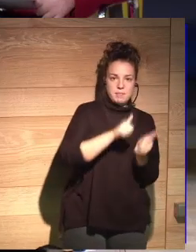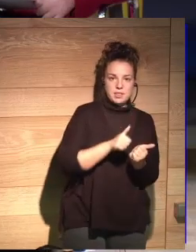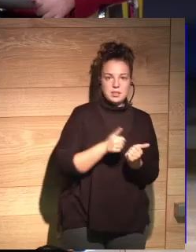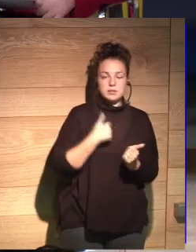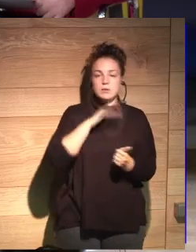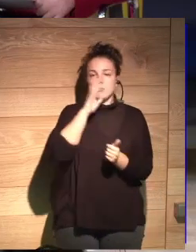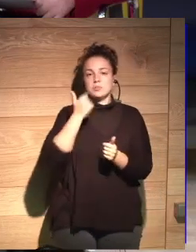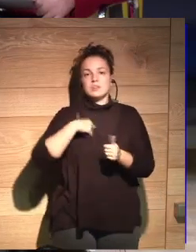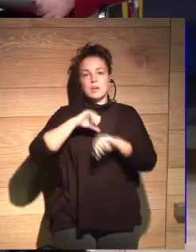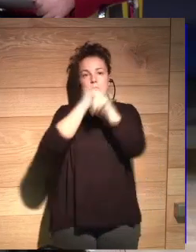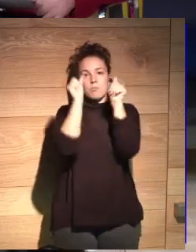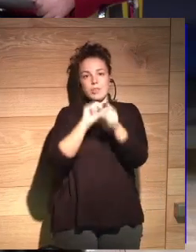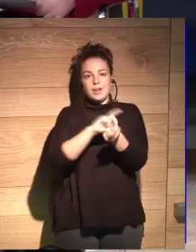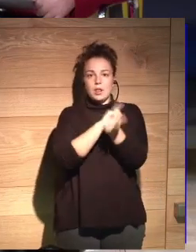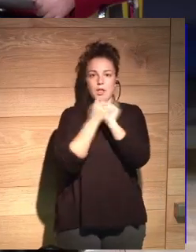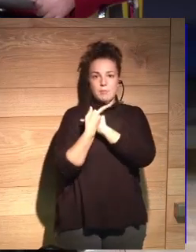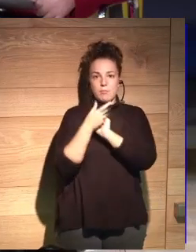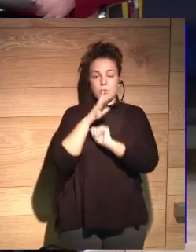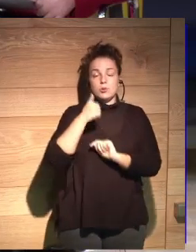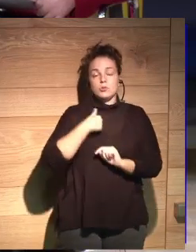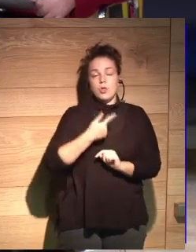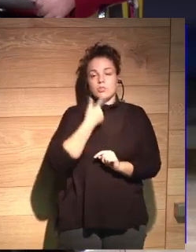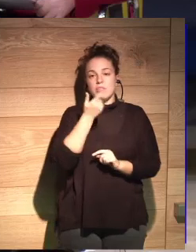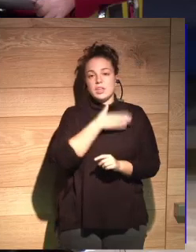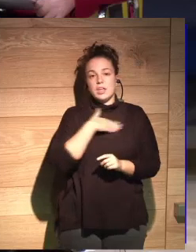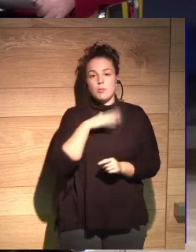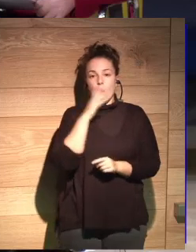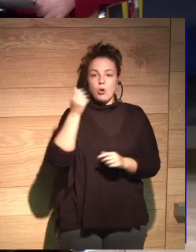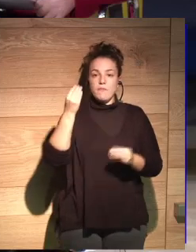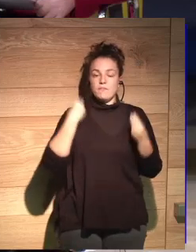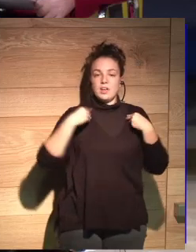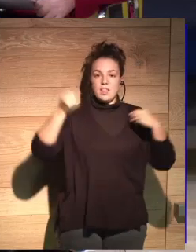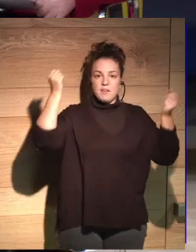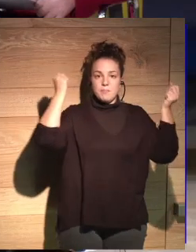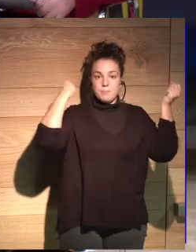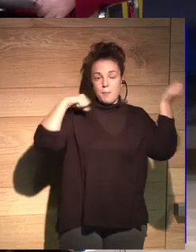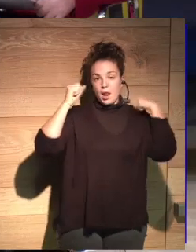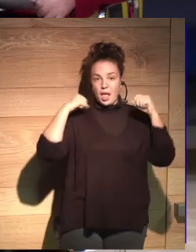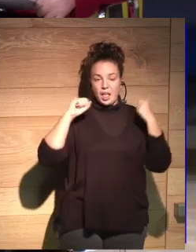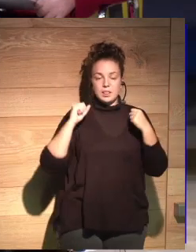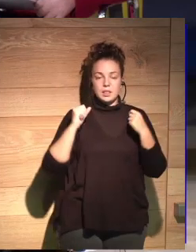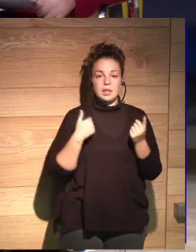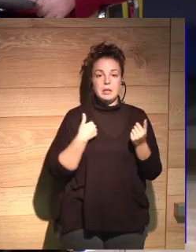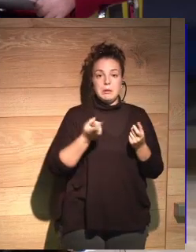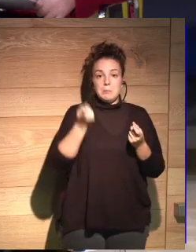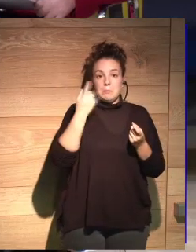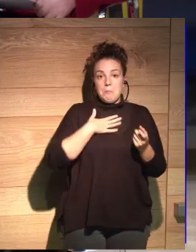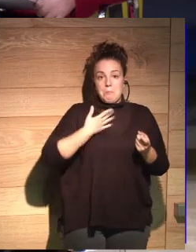integrals in mathematics. So our model shifted. So what I want to say is, in the practical life,